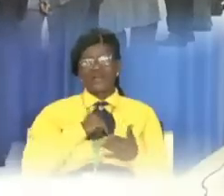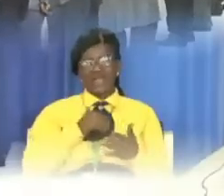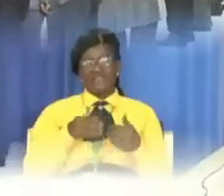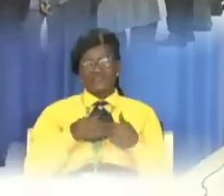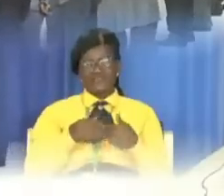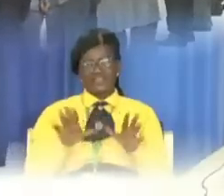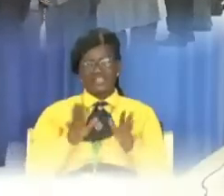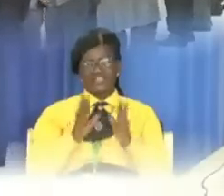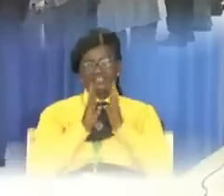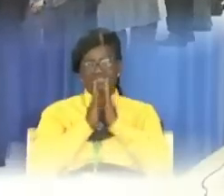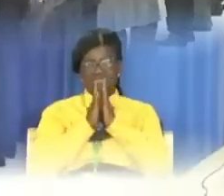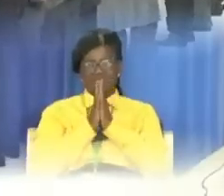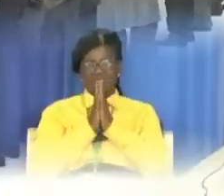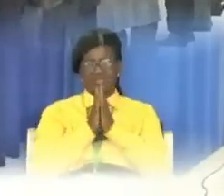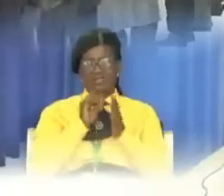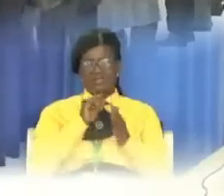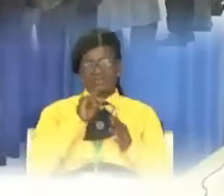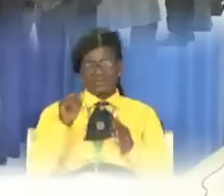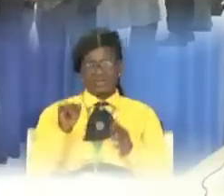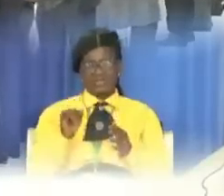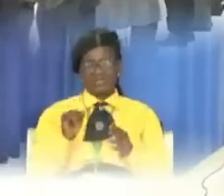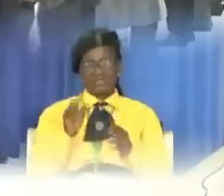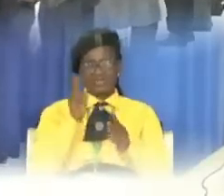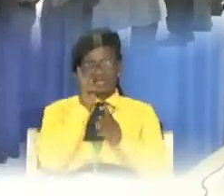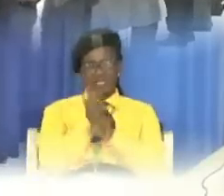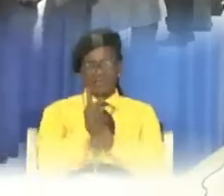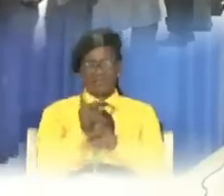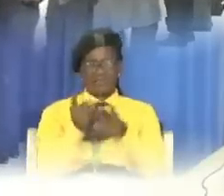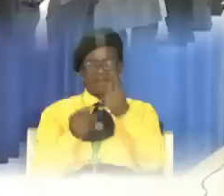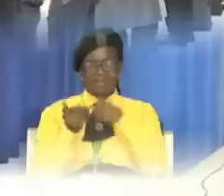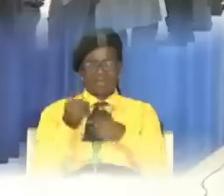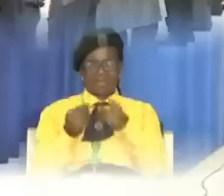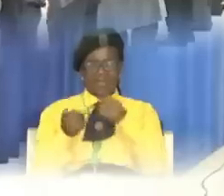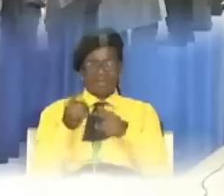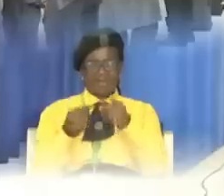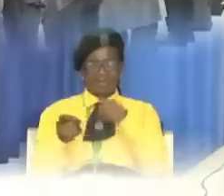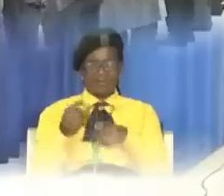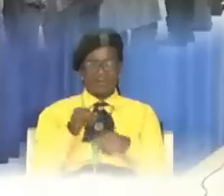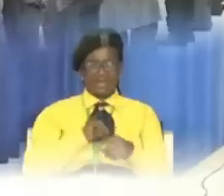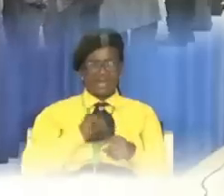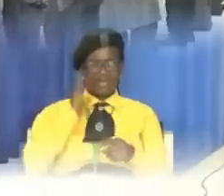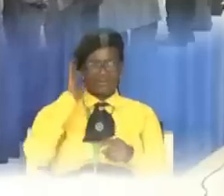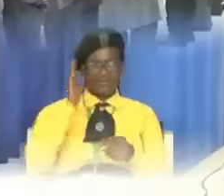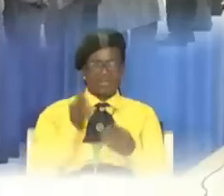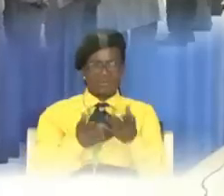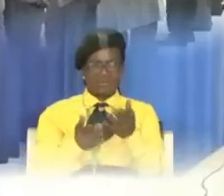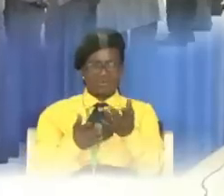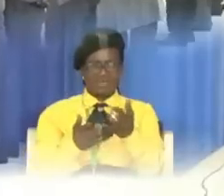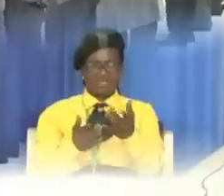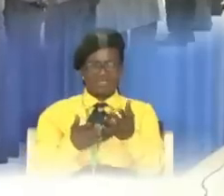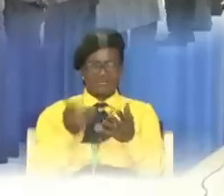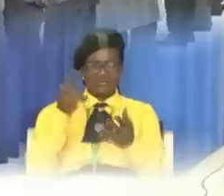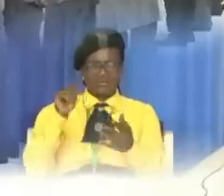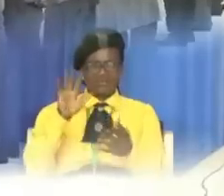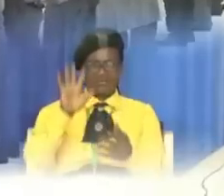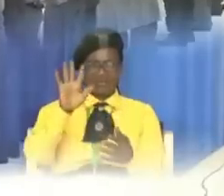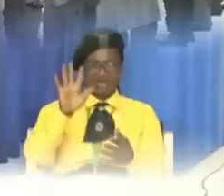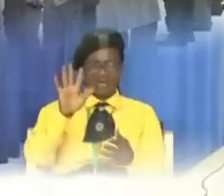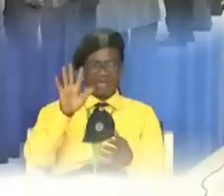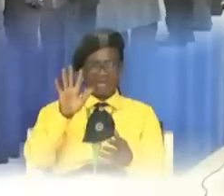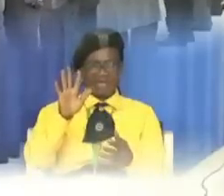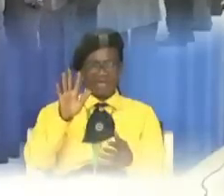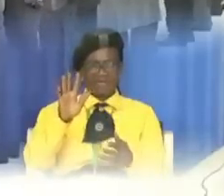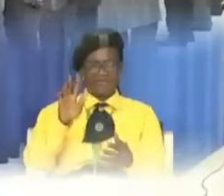Keep coming. I can see you. I wait another 5 seconds for you, but keep